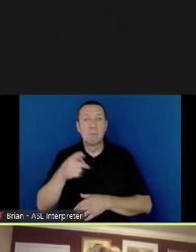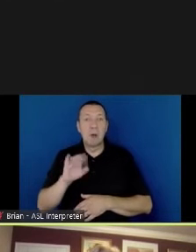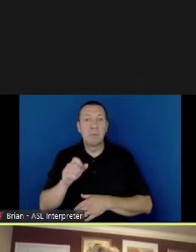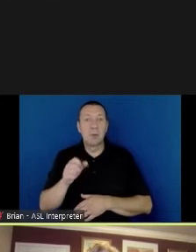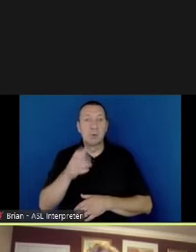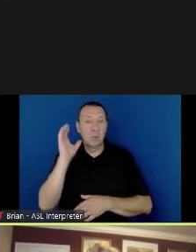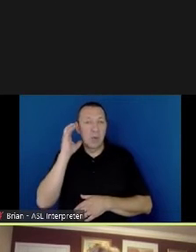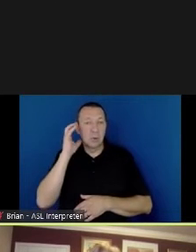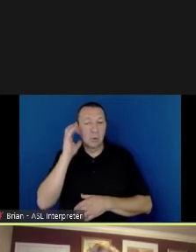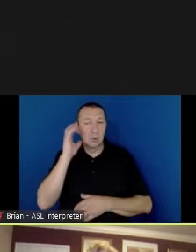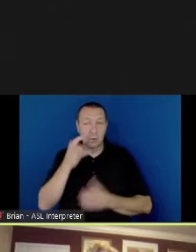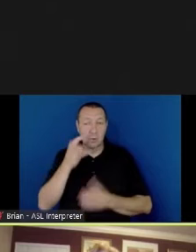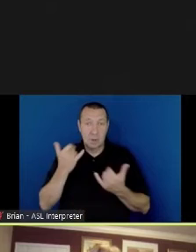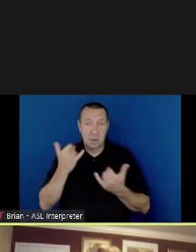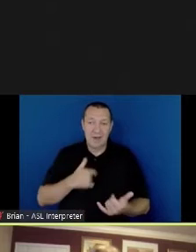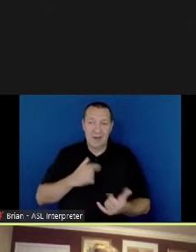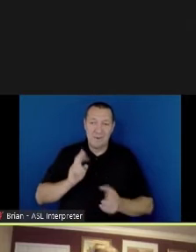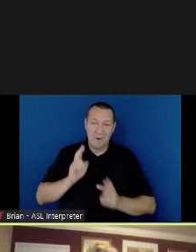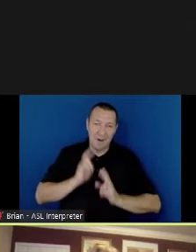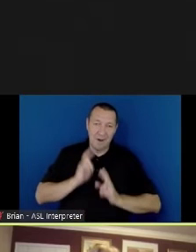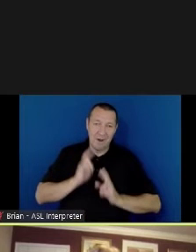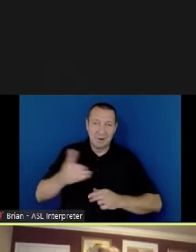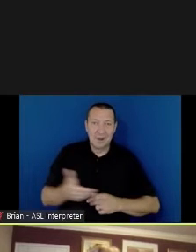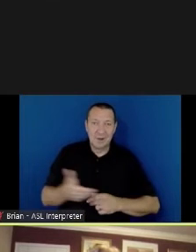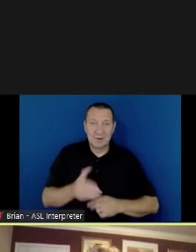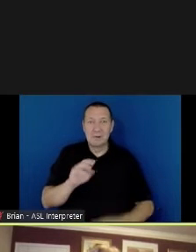to introduce Amy Meglio.